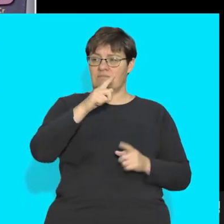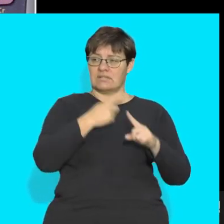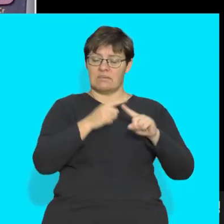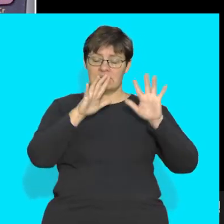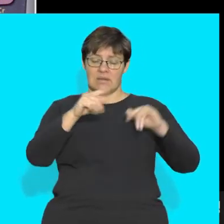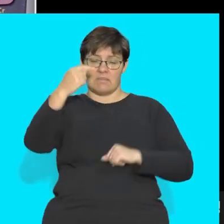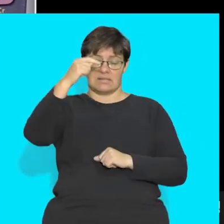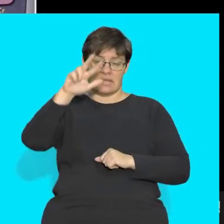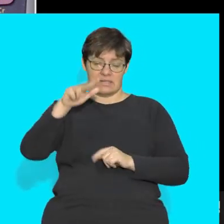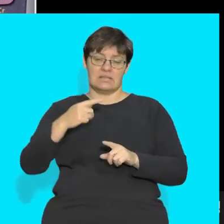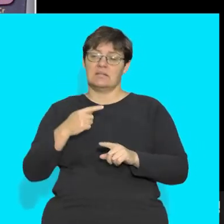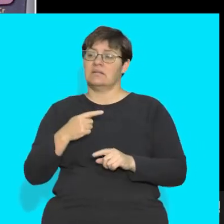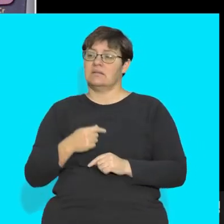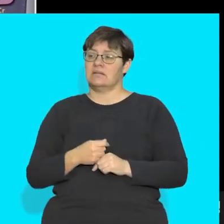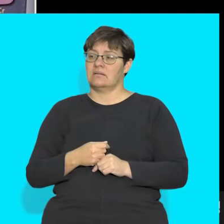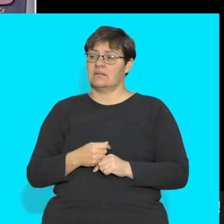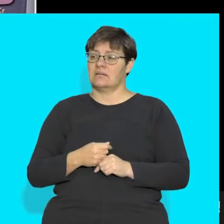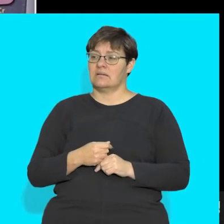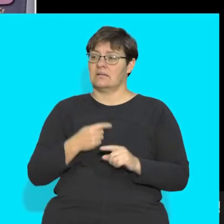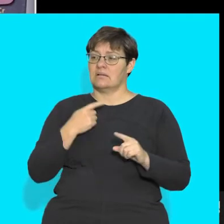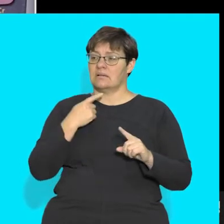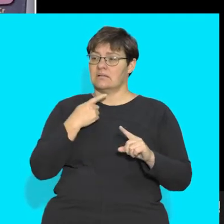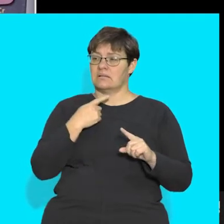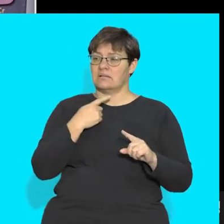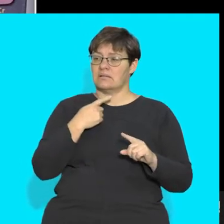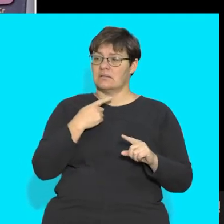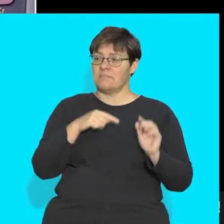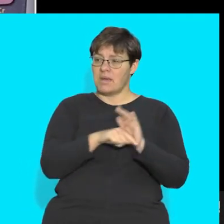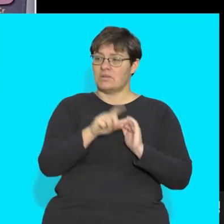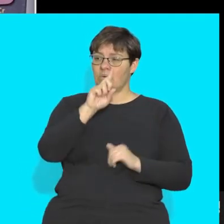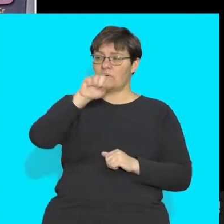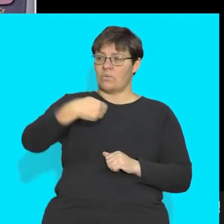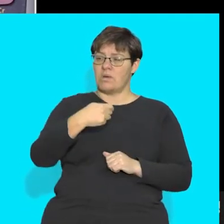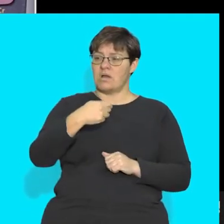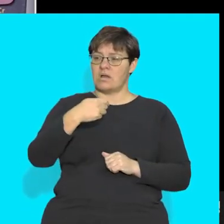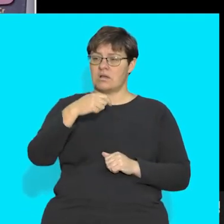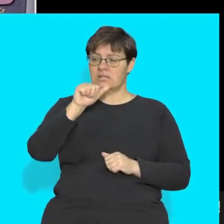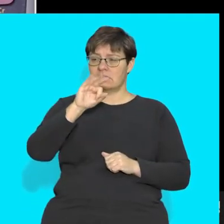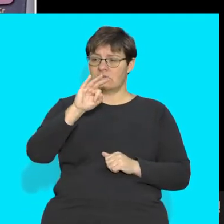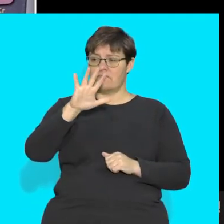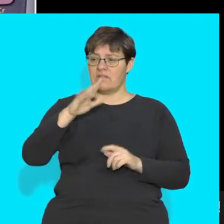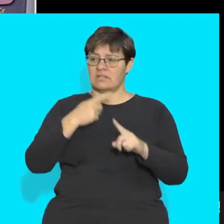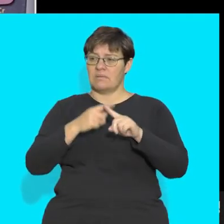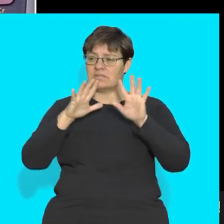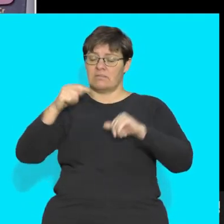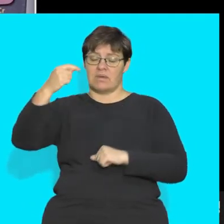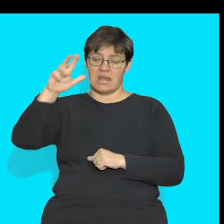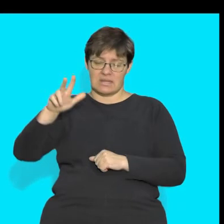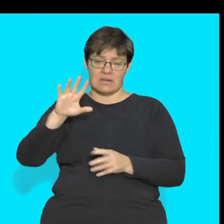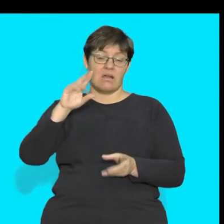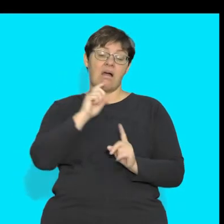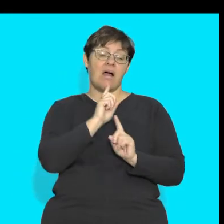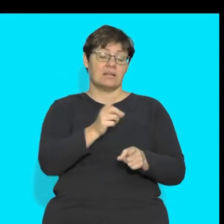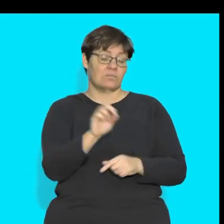minus 1.635 times 10 to the minus 18. Now I get